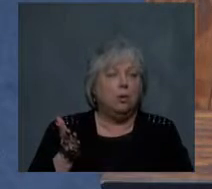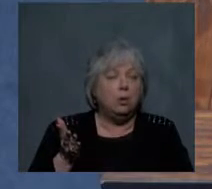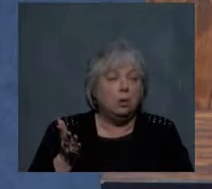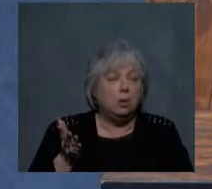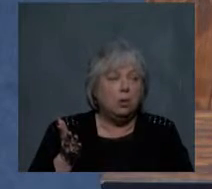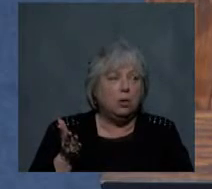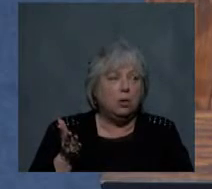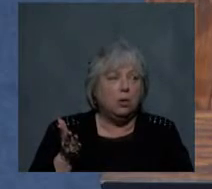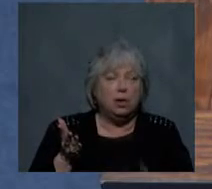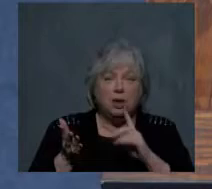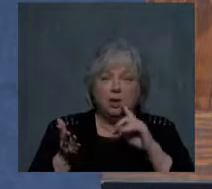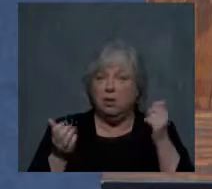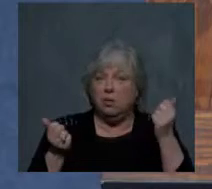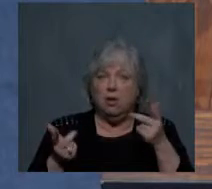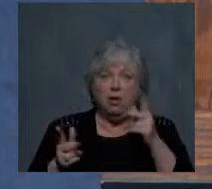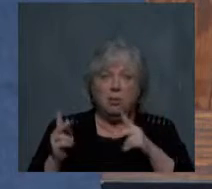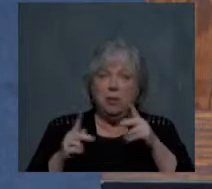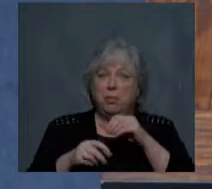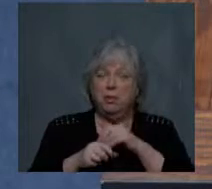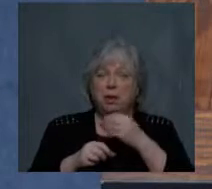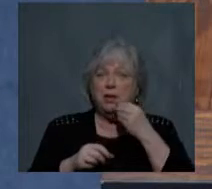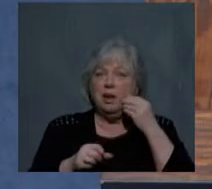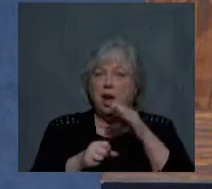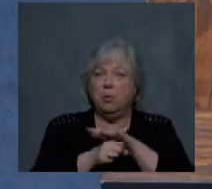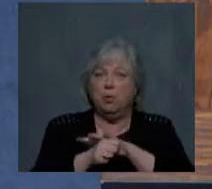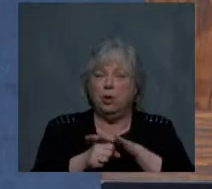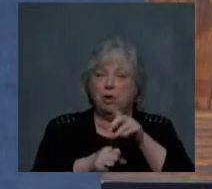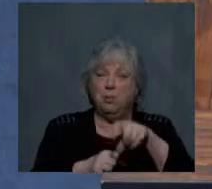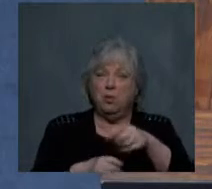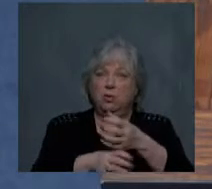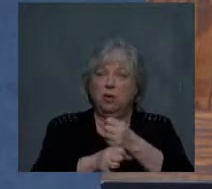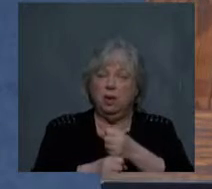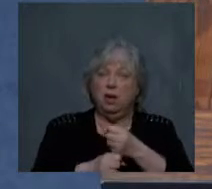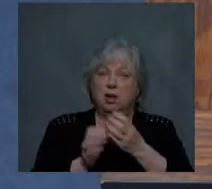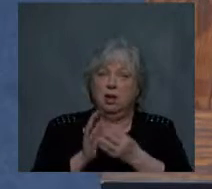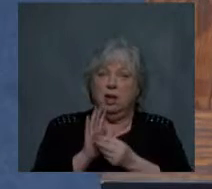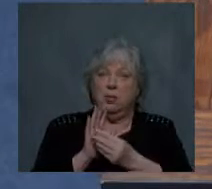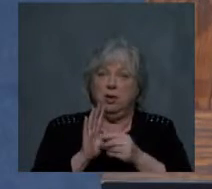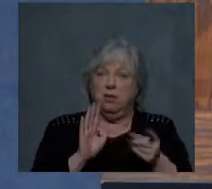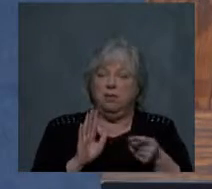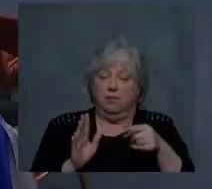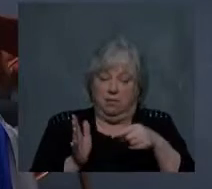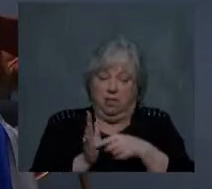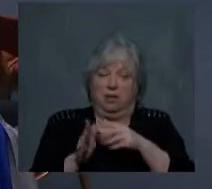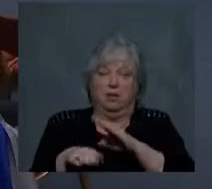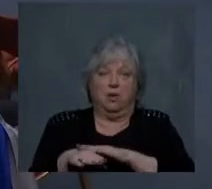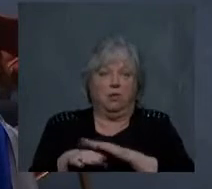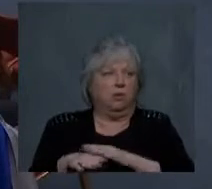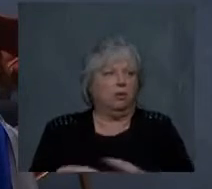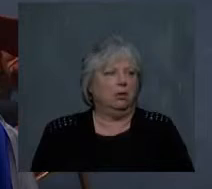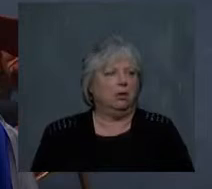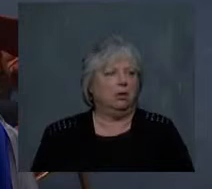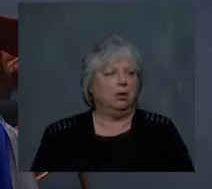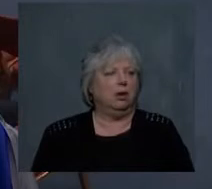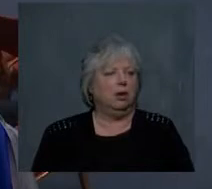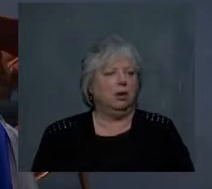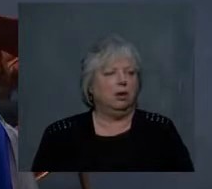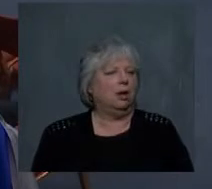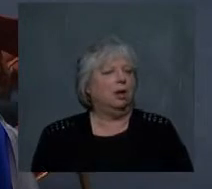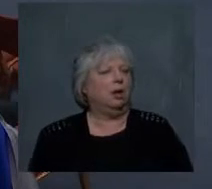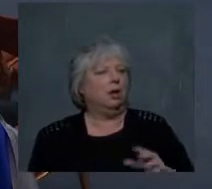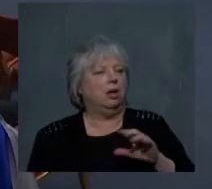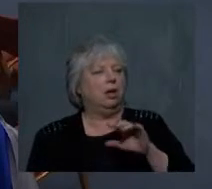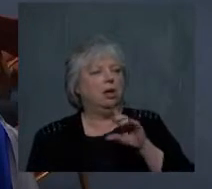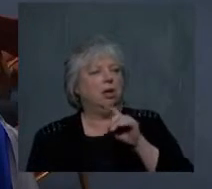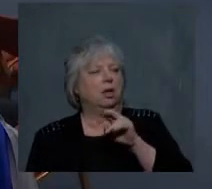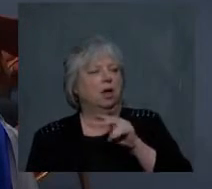Was everybody in the neighborhood supposed to get a notice of this? Turn it around. Okay,